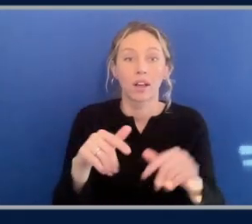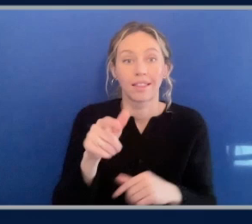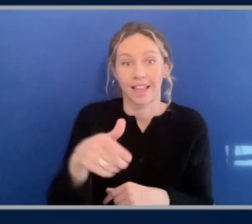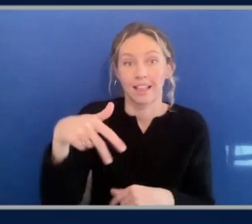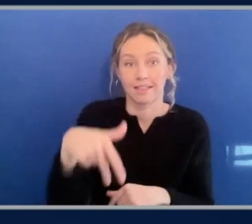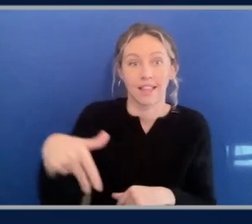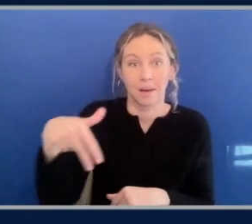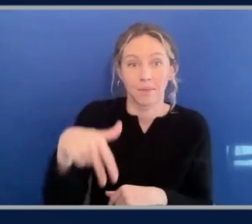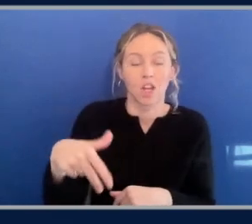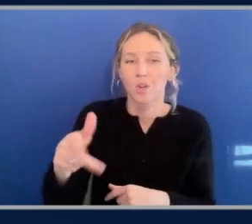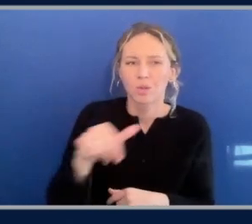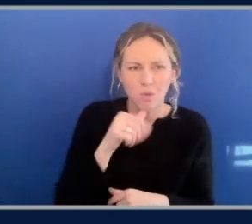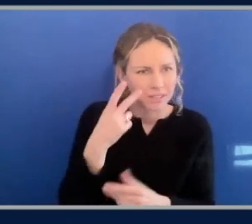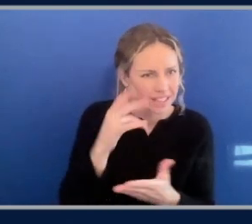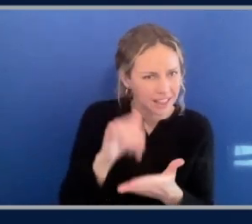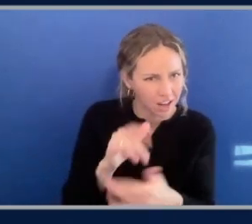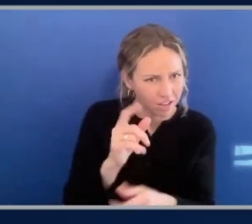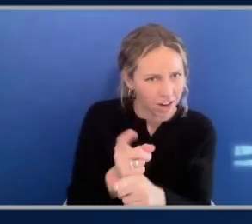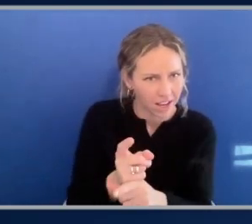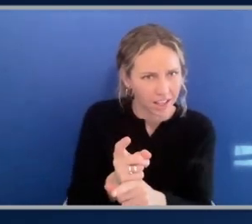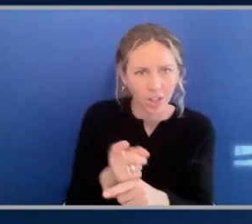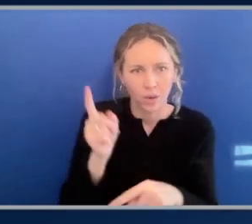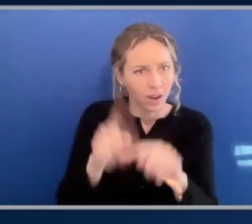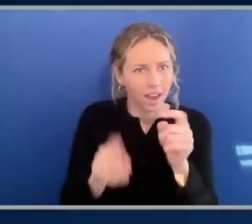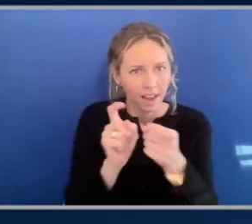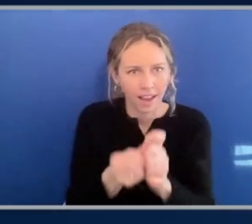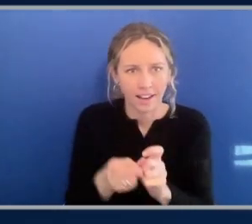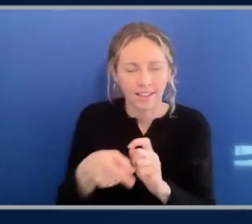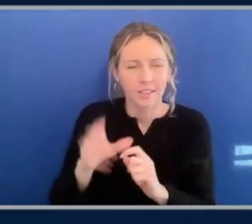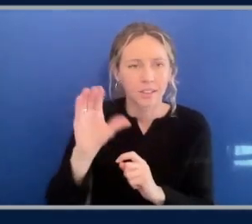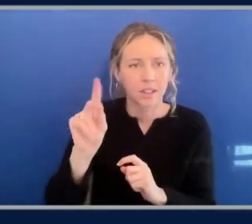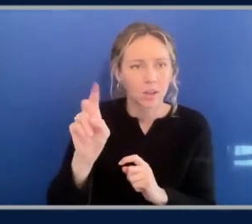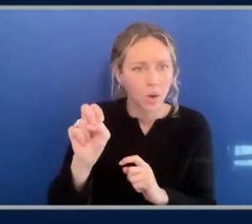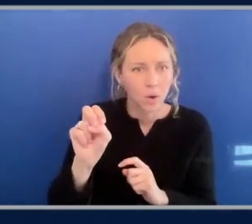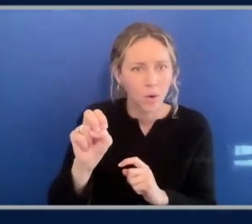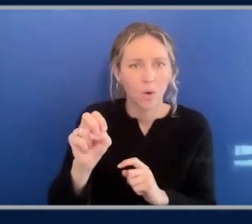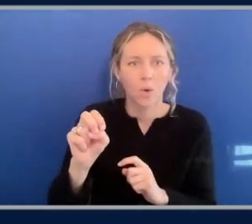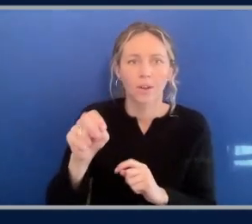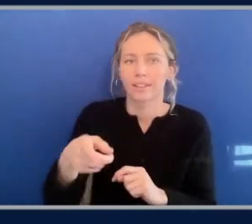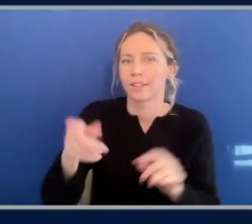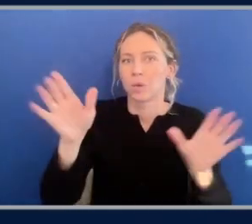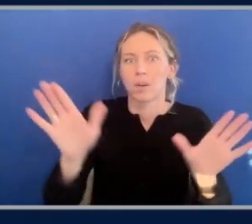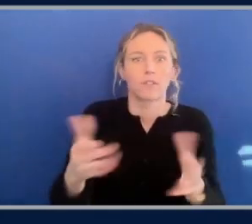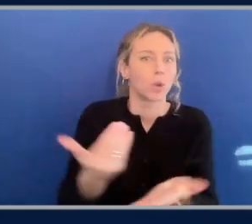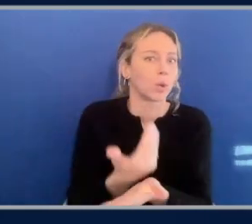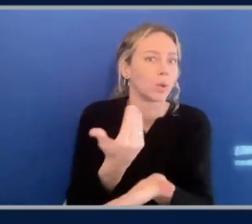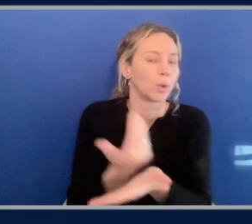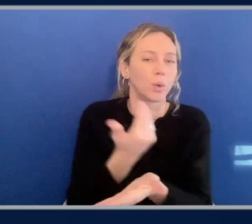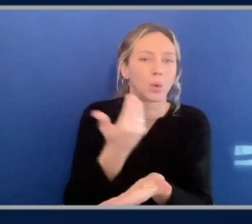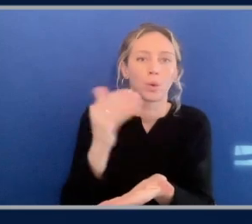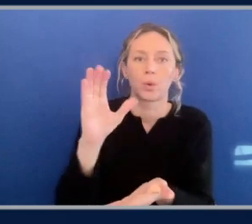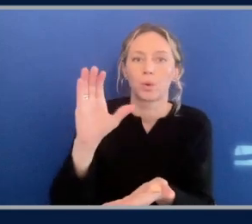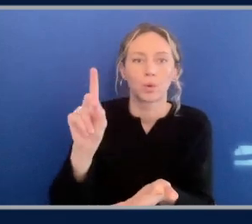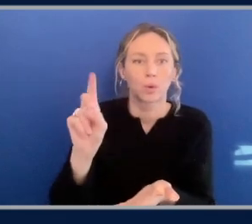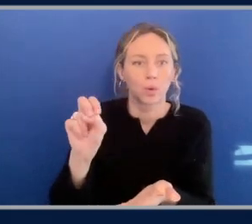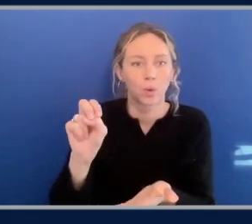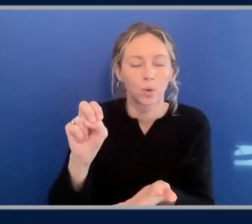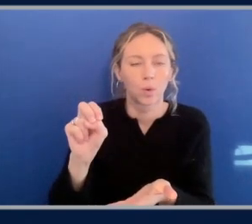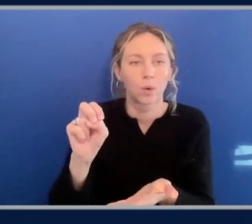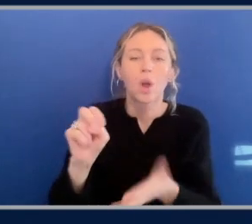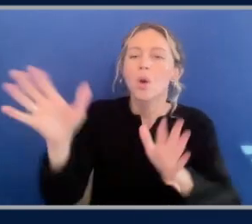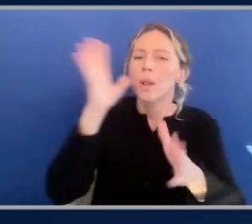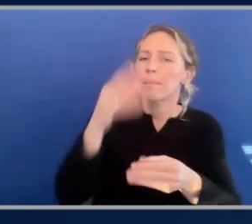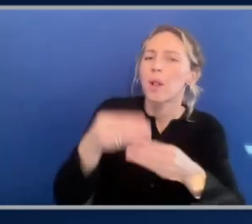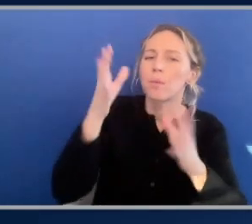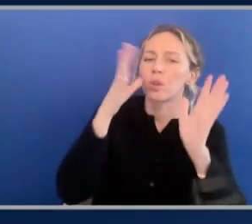the code. Correct. Yeah, correct. You're not going to be able to edit this code in the Lambda console in this wonderful new code editor. You have to do it locally. Let's pull it up. Let's pull